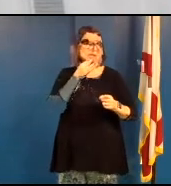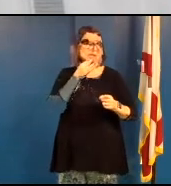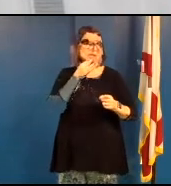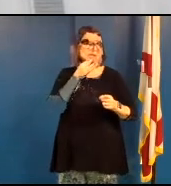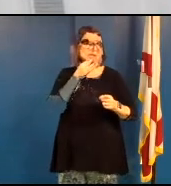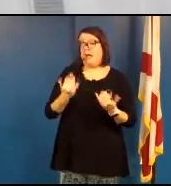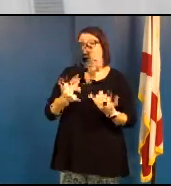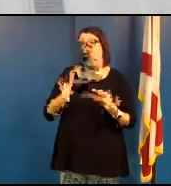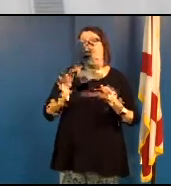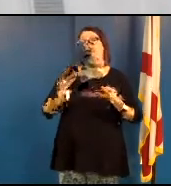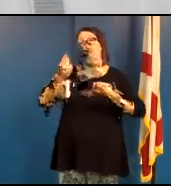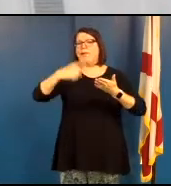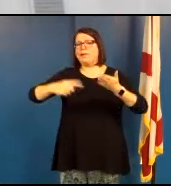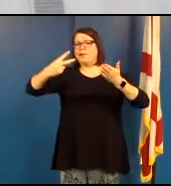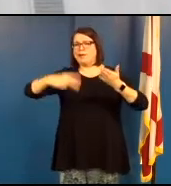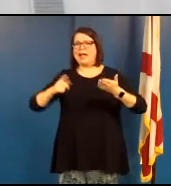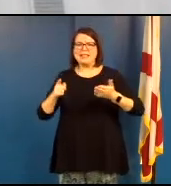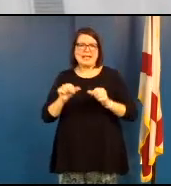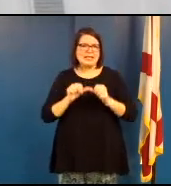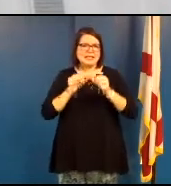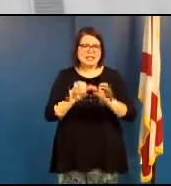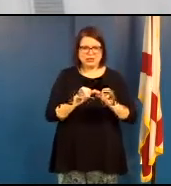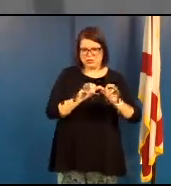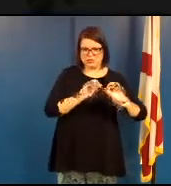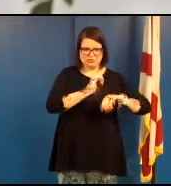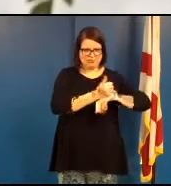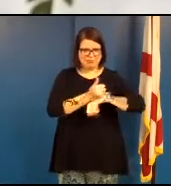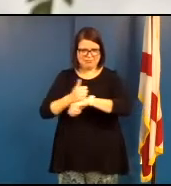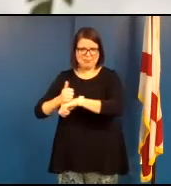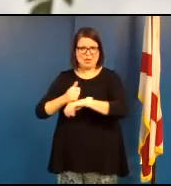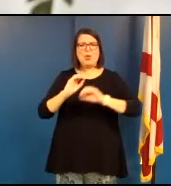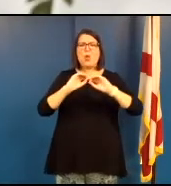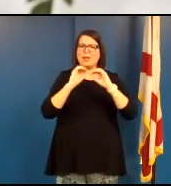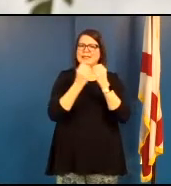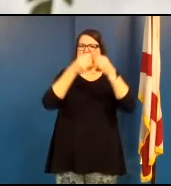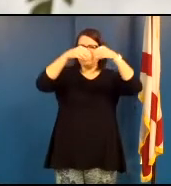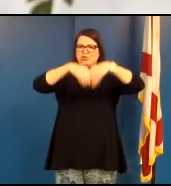kind of formally organize all that. And then next we'll go to the House.